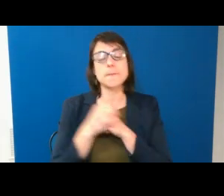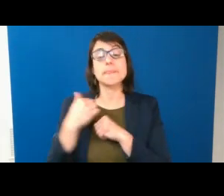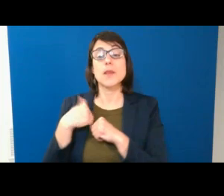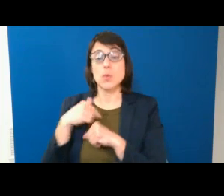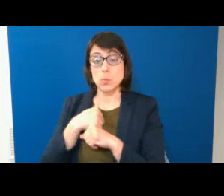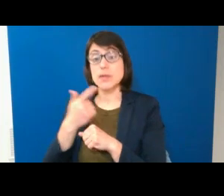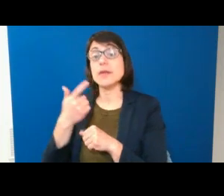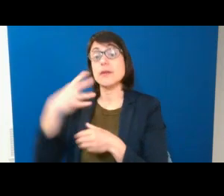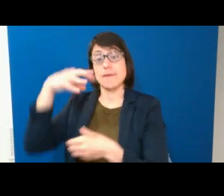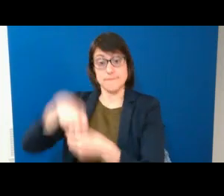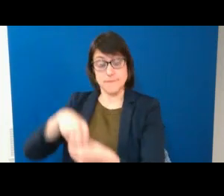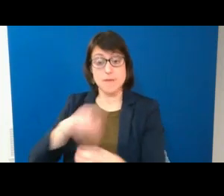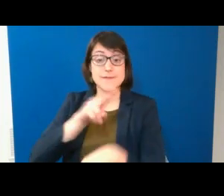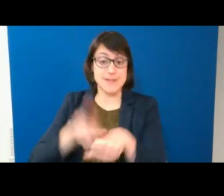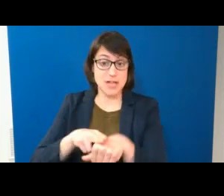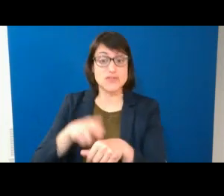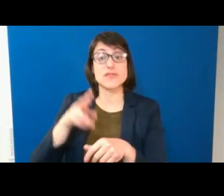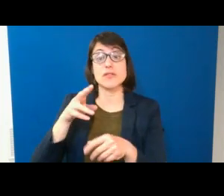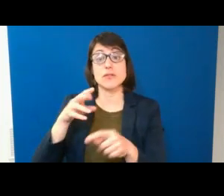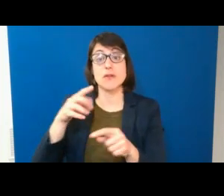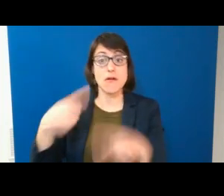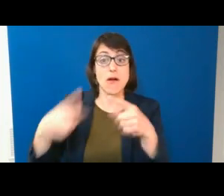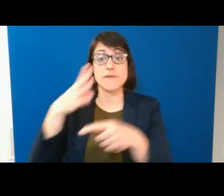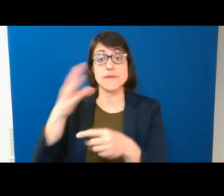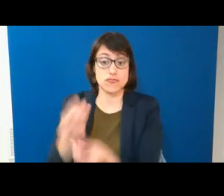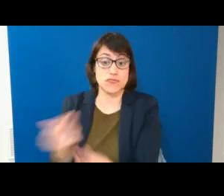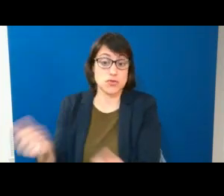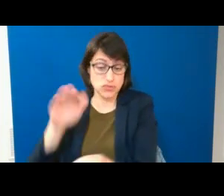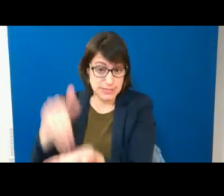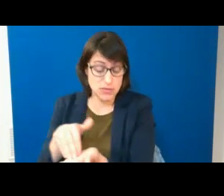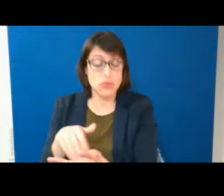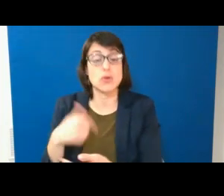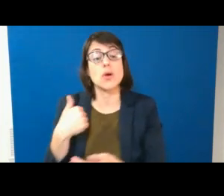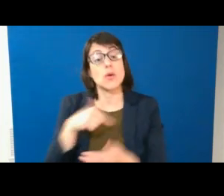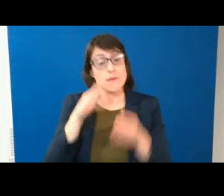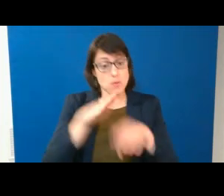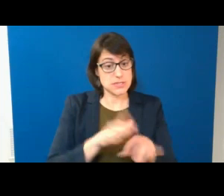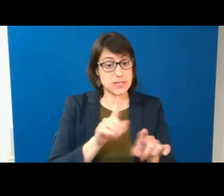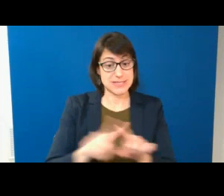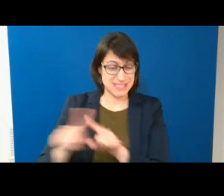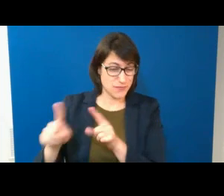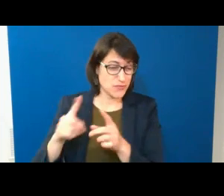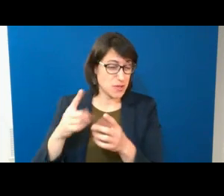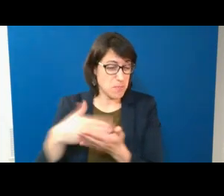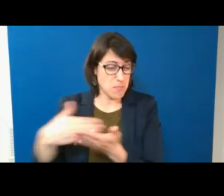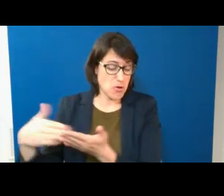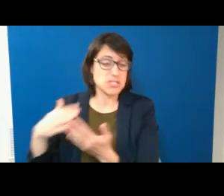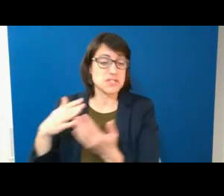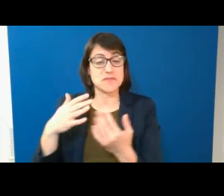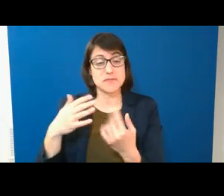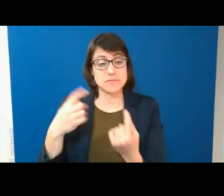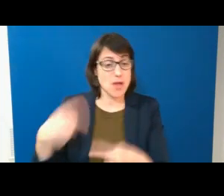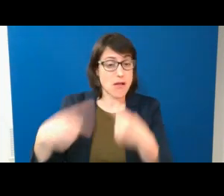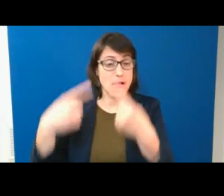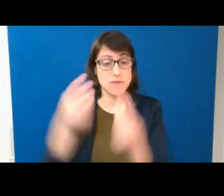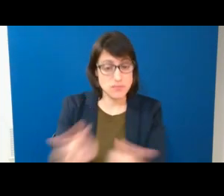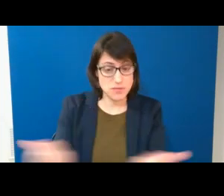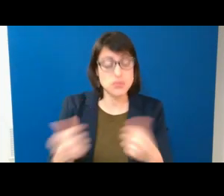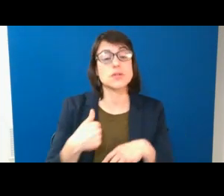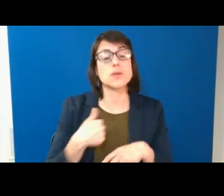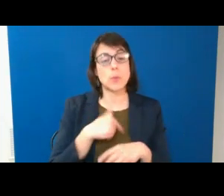on multicultural leadership and conflict resolution, but we also had several site visits in the United States and Mexico and different parts of the